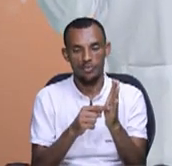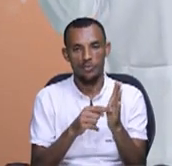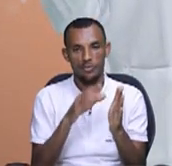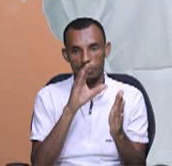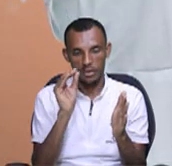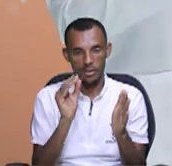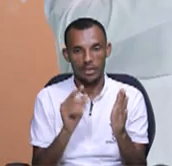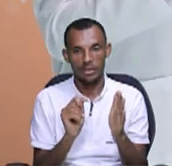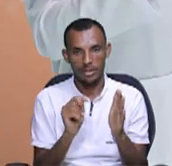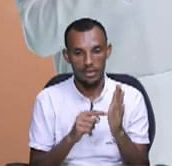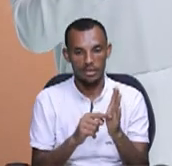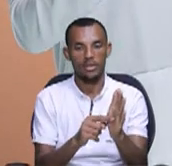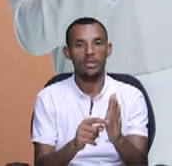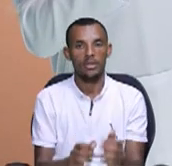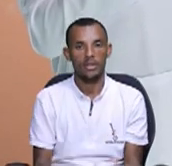means